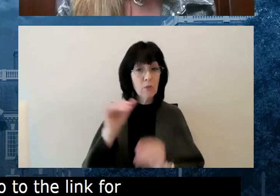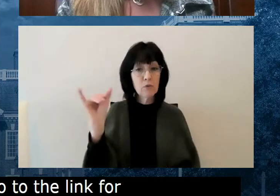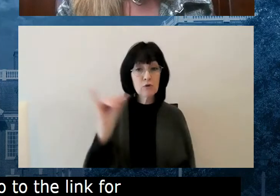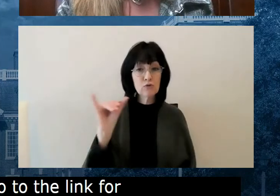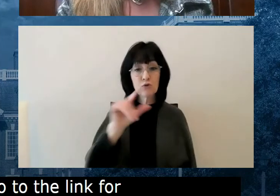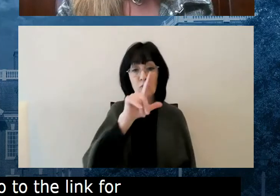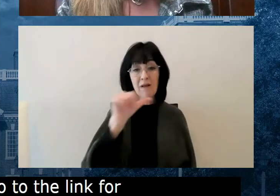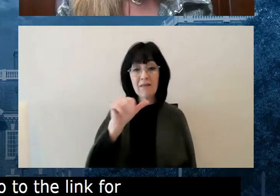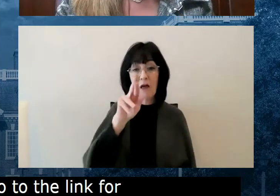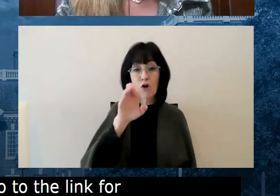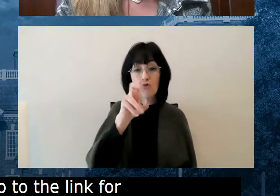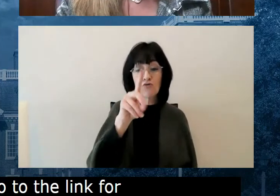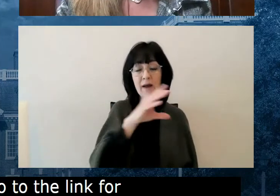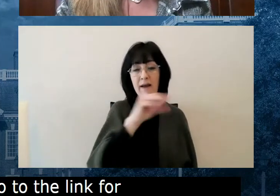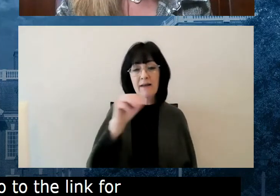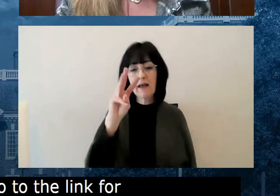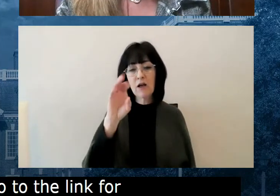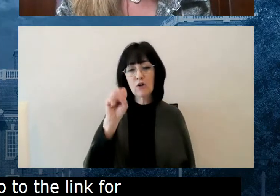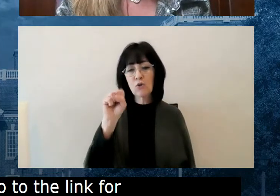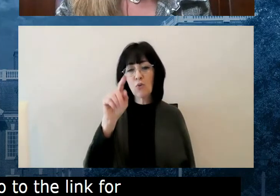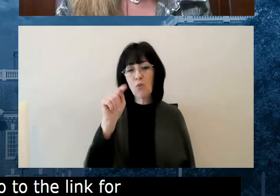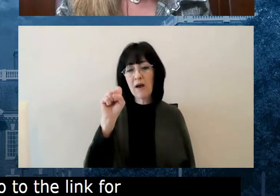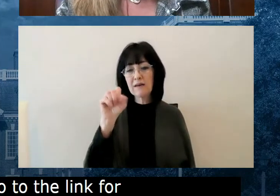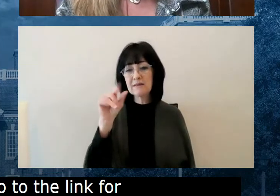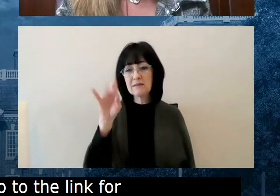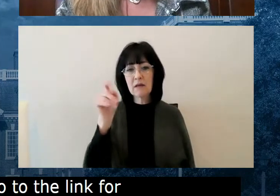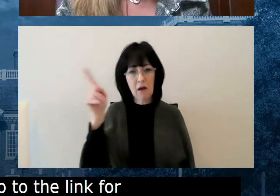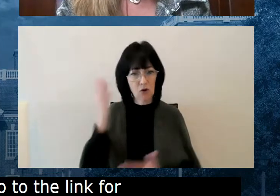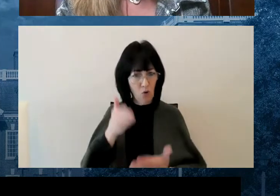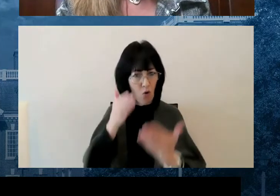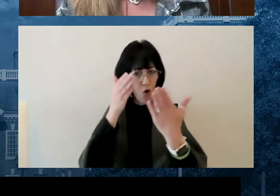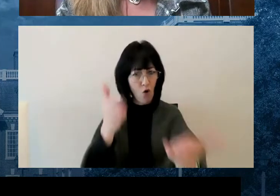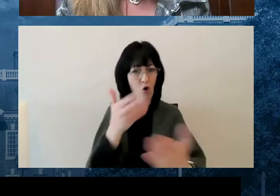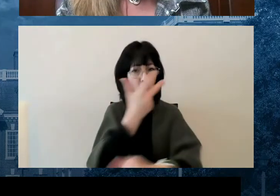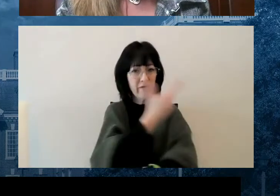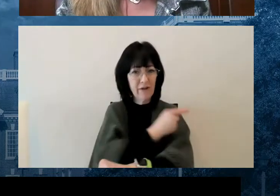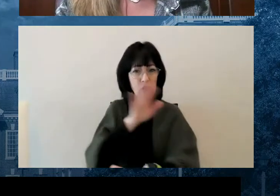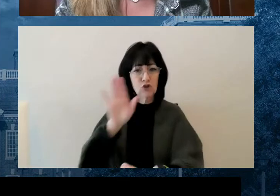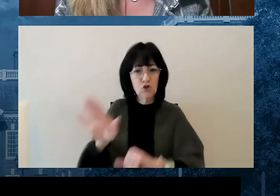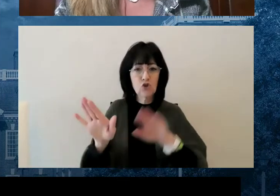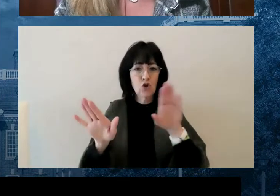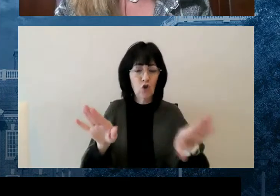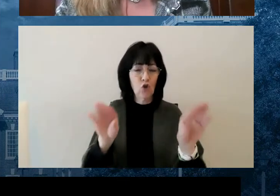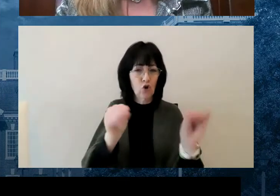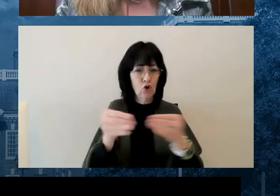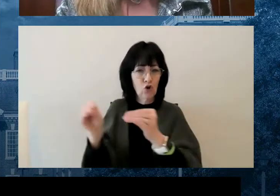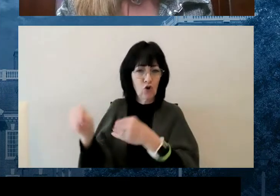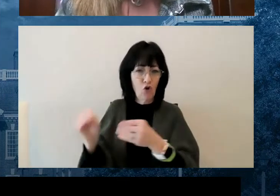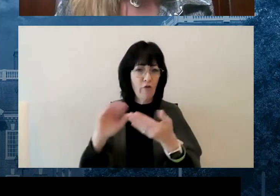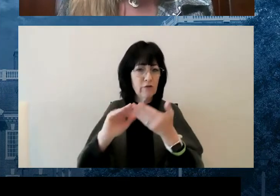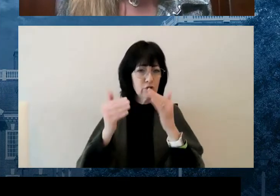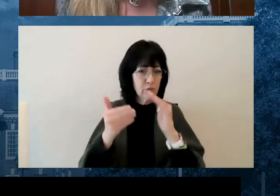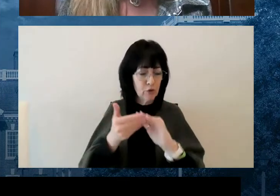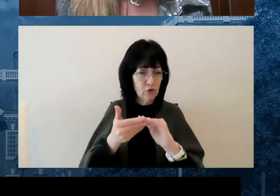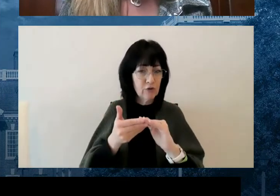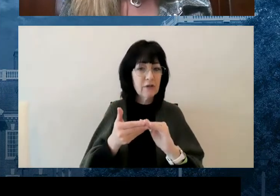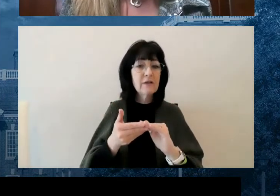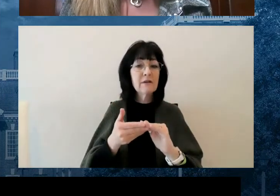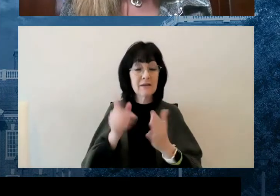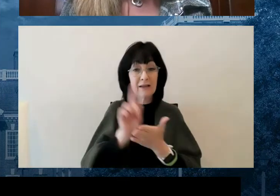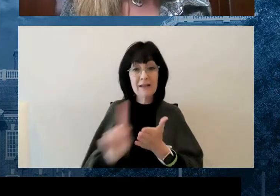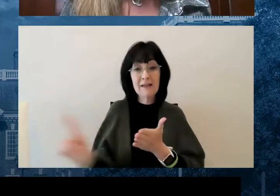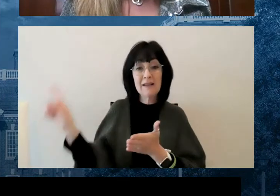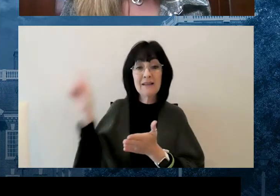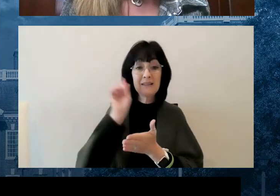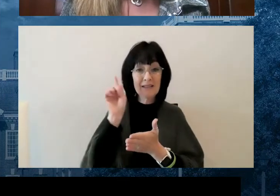Red and Westside, that are offering vaccination in their communities. Additionally, last week we announced